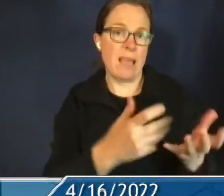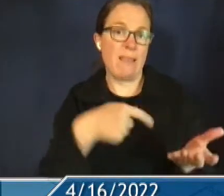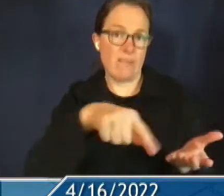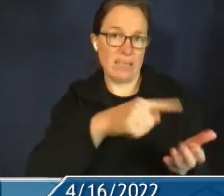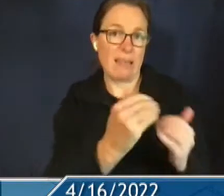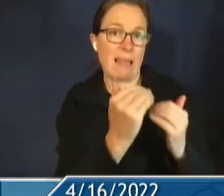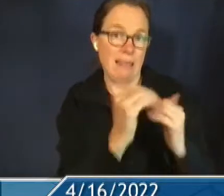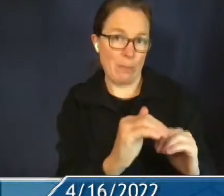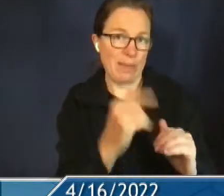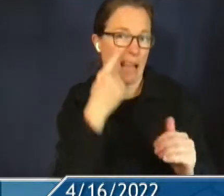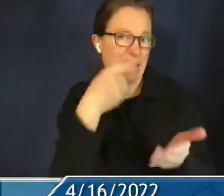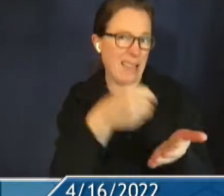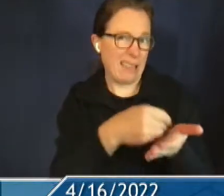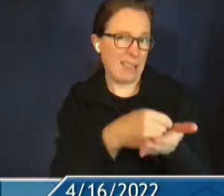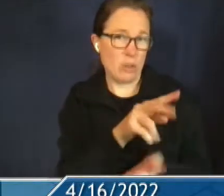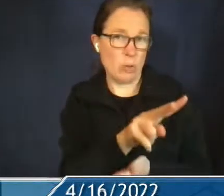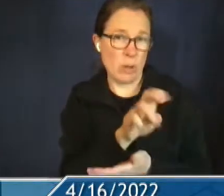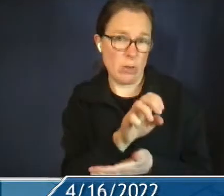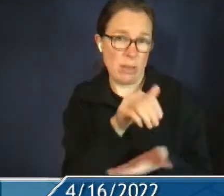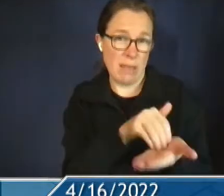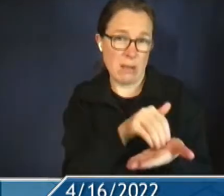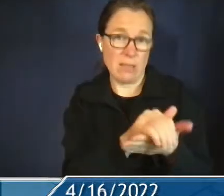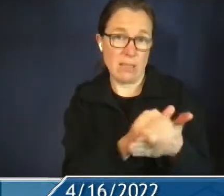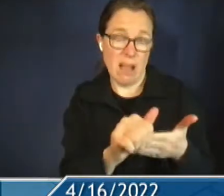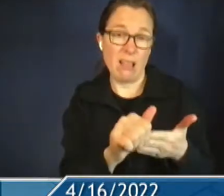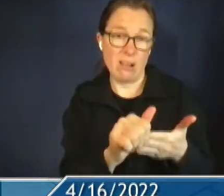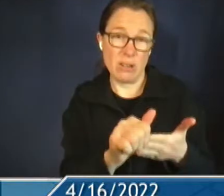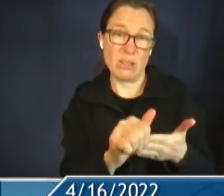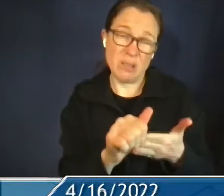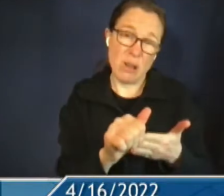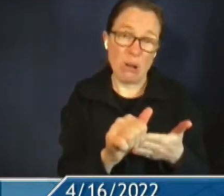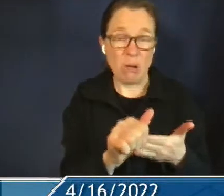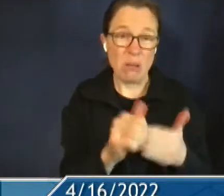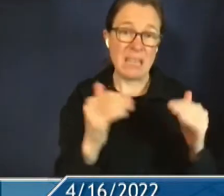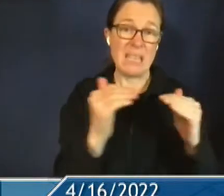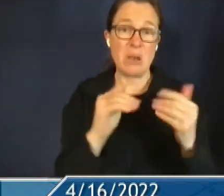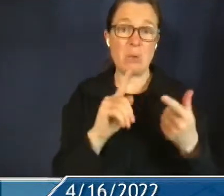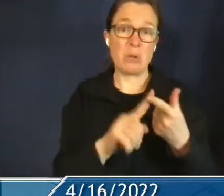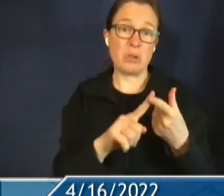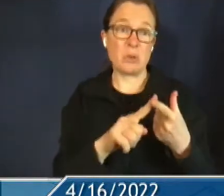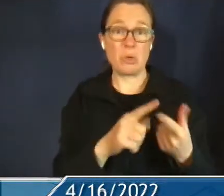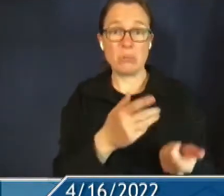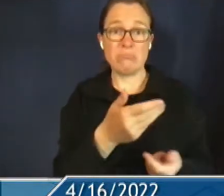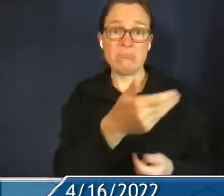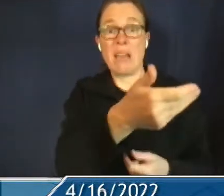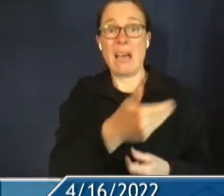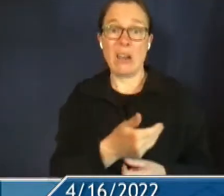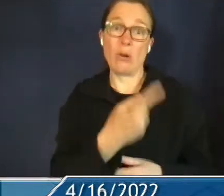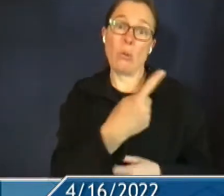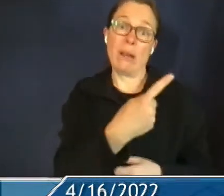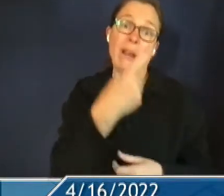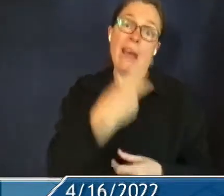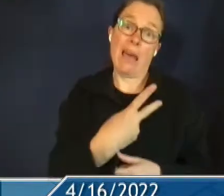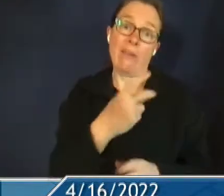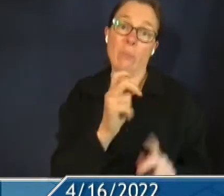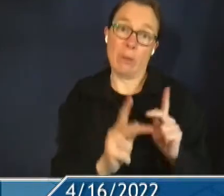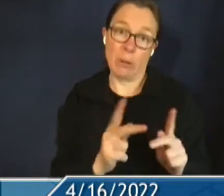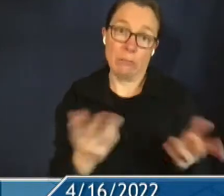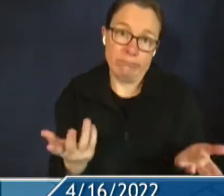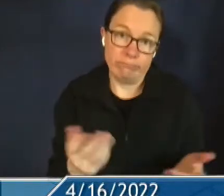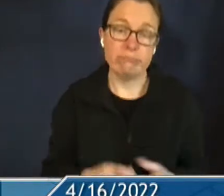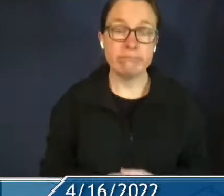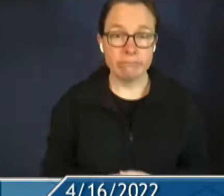amount is somewhere around $200,000, which is roughly enough to buy an employee and a half on an ongoing basis. That is